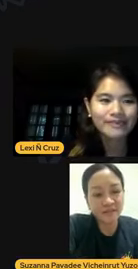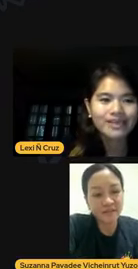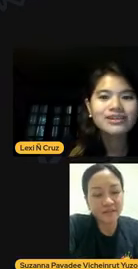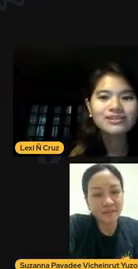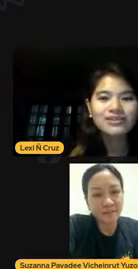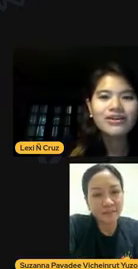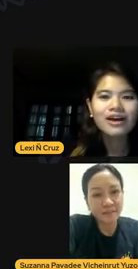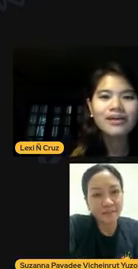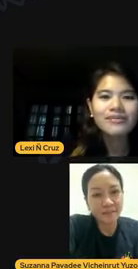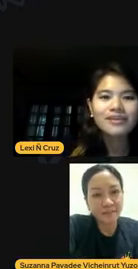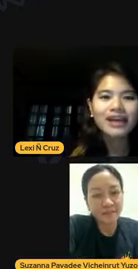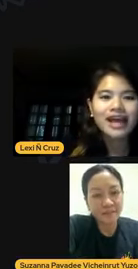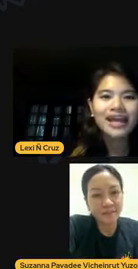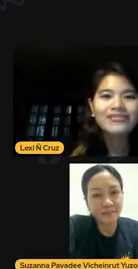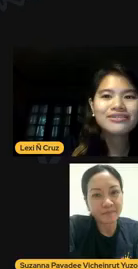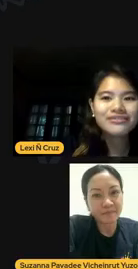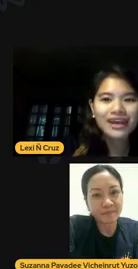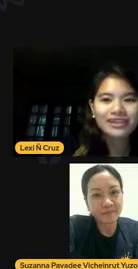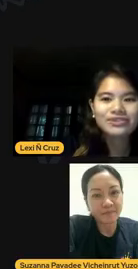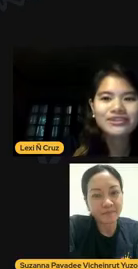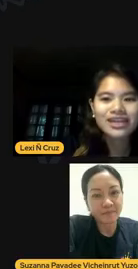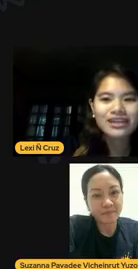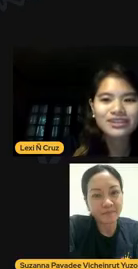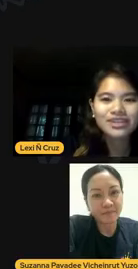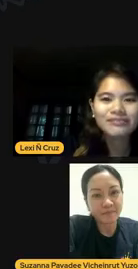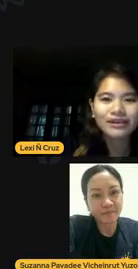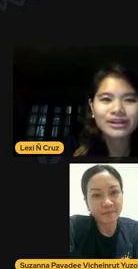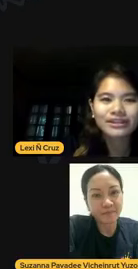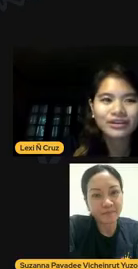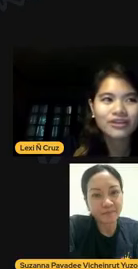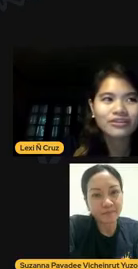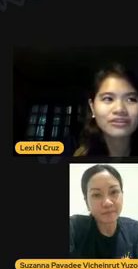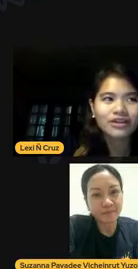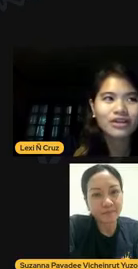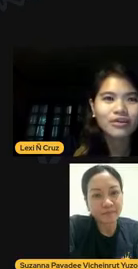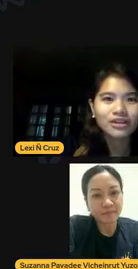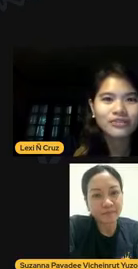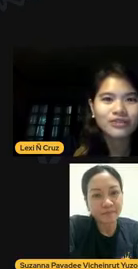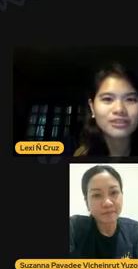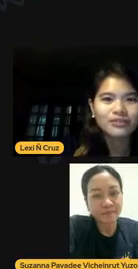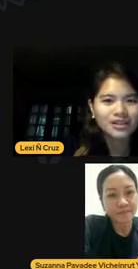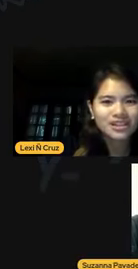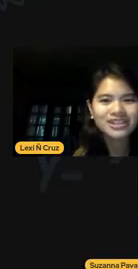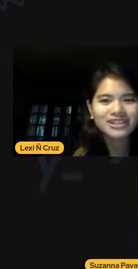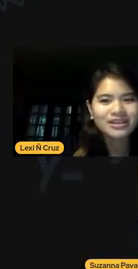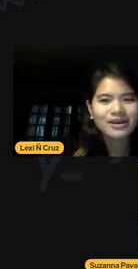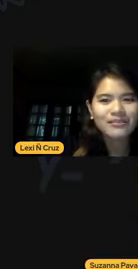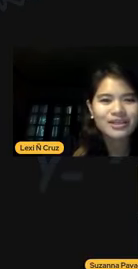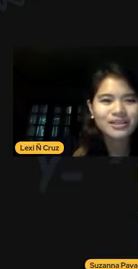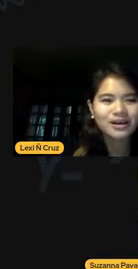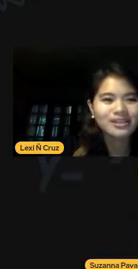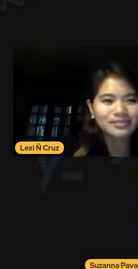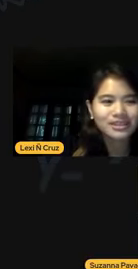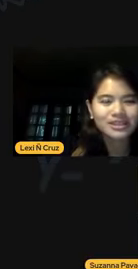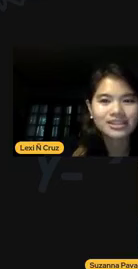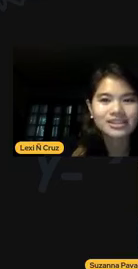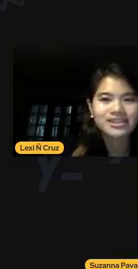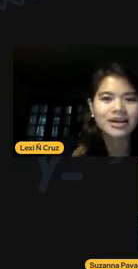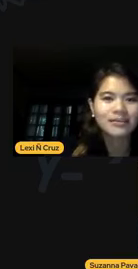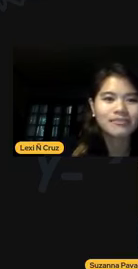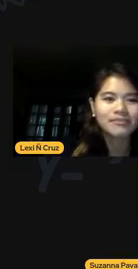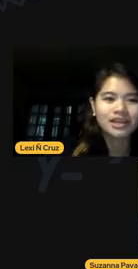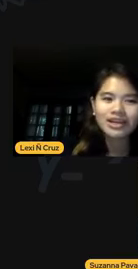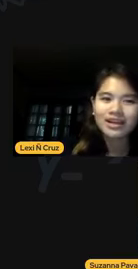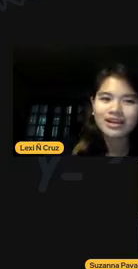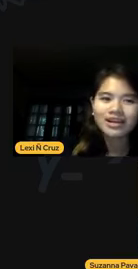Yes. So I have a friend who is actually part of one of your projects, the Miss